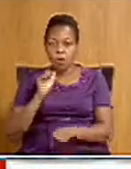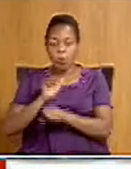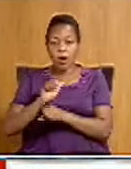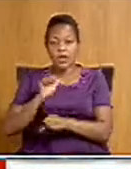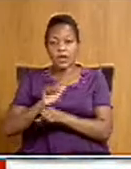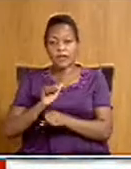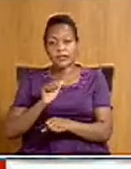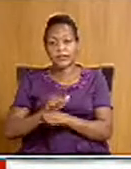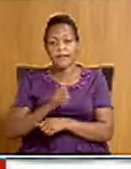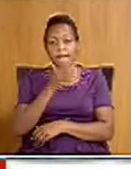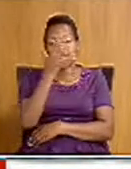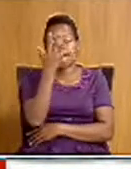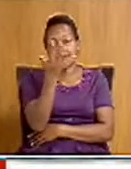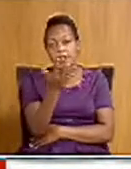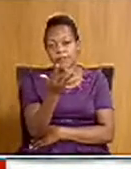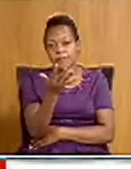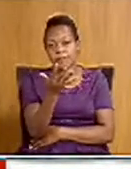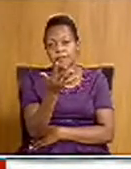workers, five,